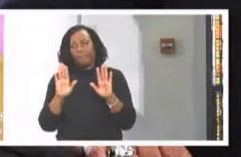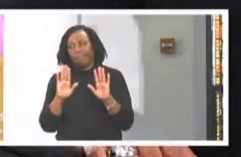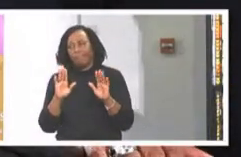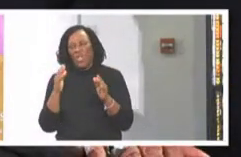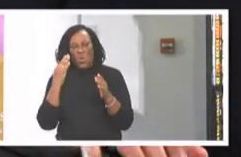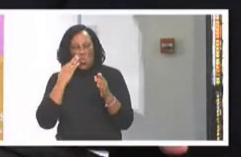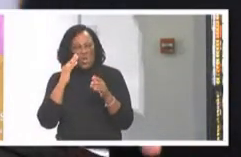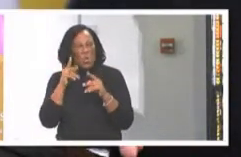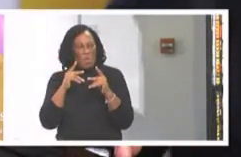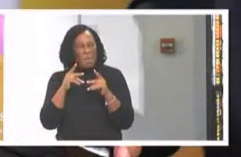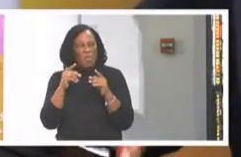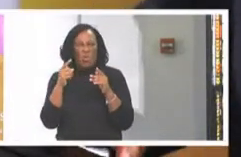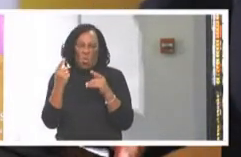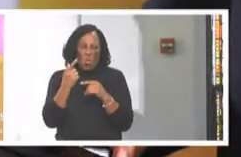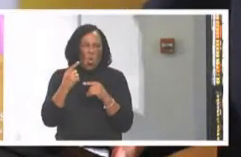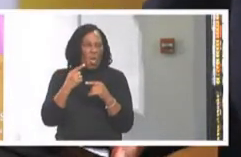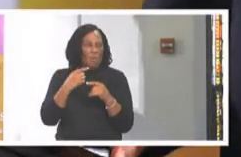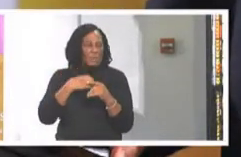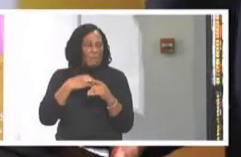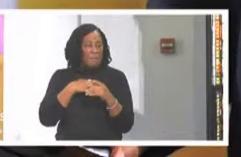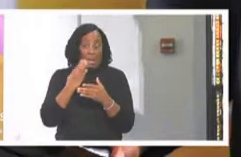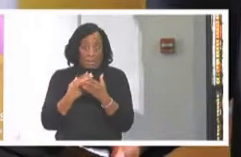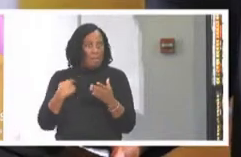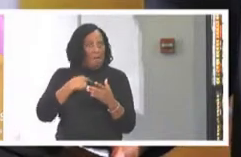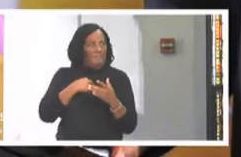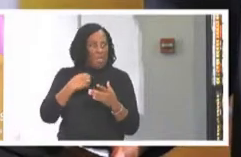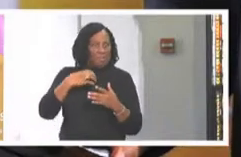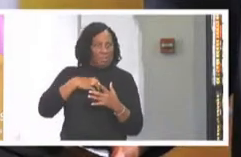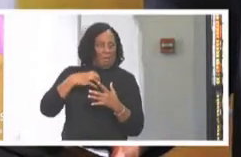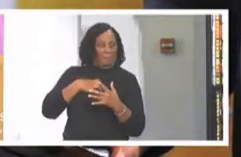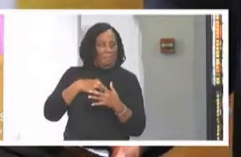people like that. Some of us are those people.